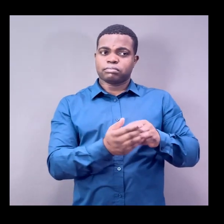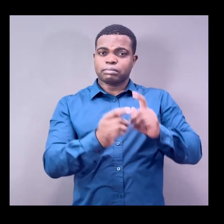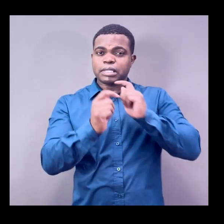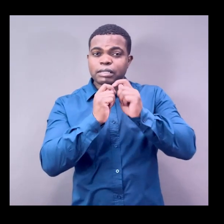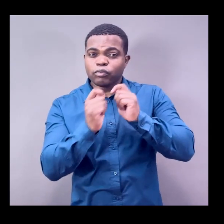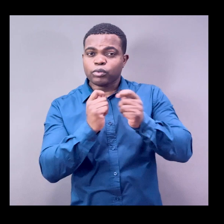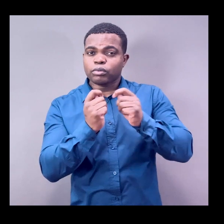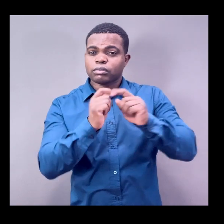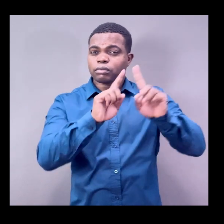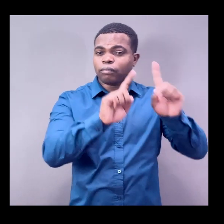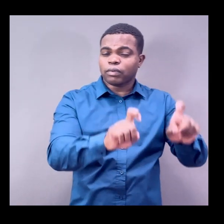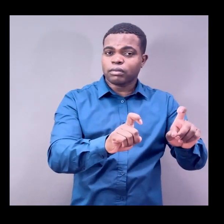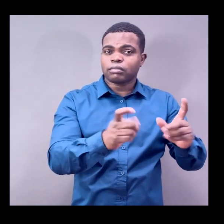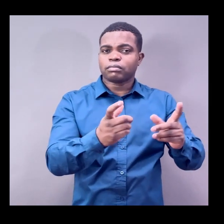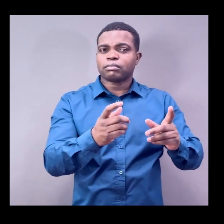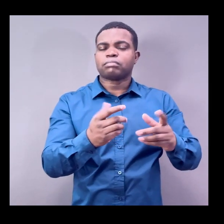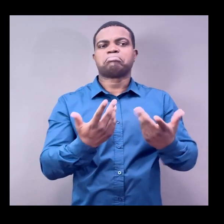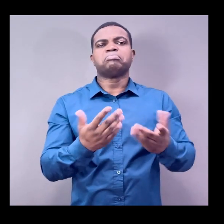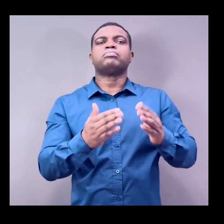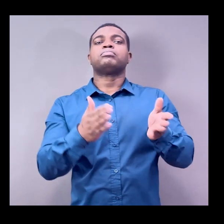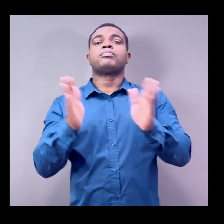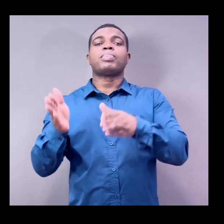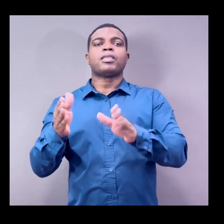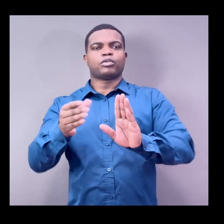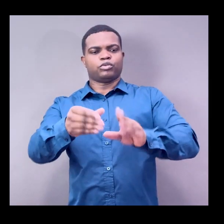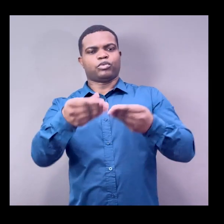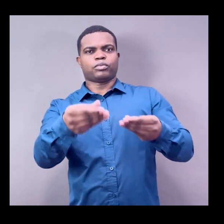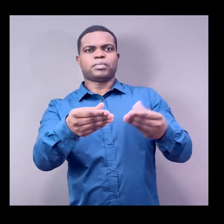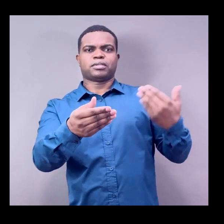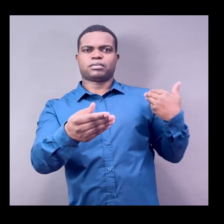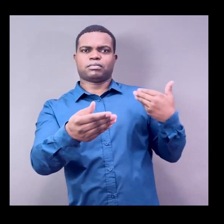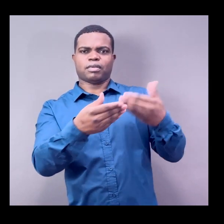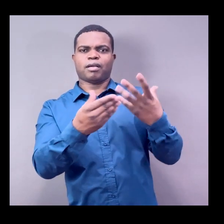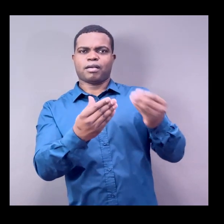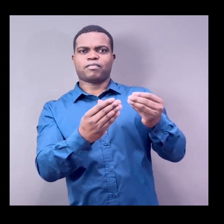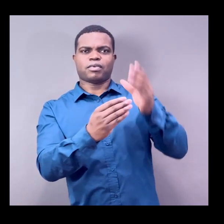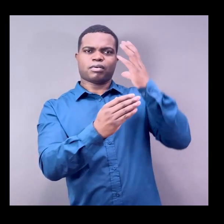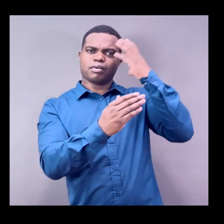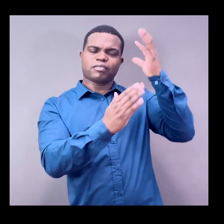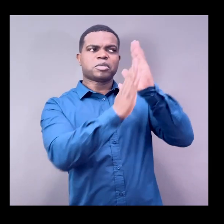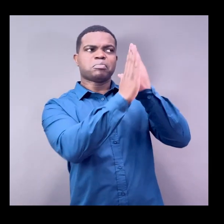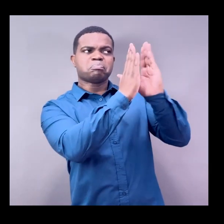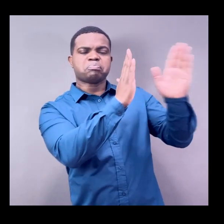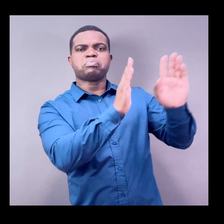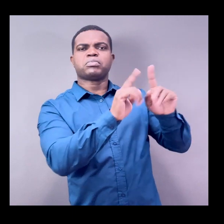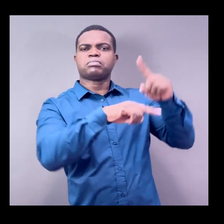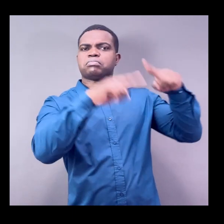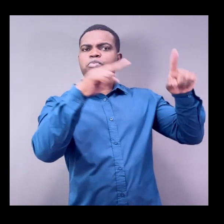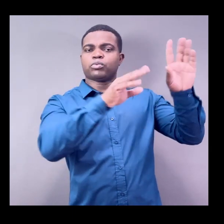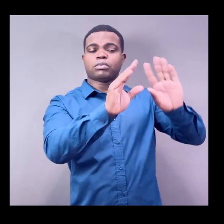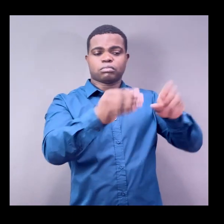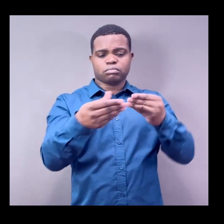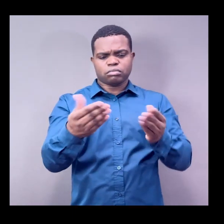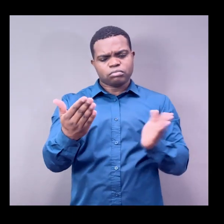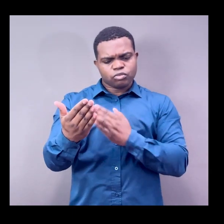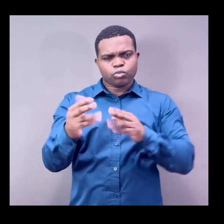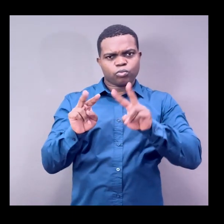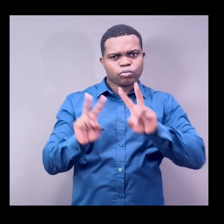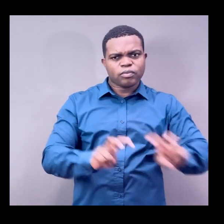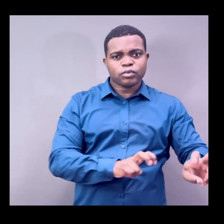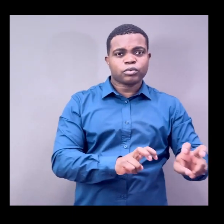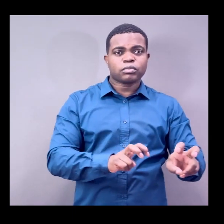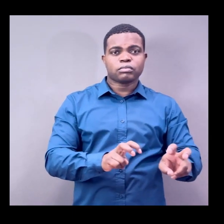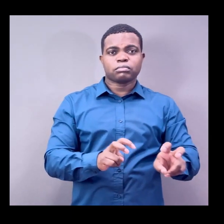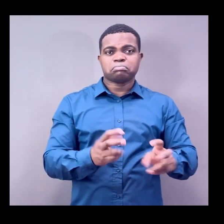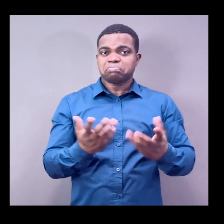it document review? All those things you need to have it on this in